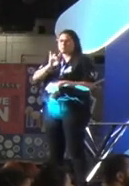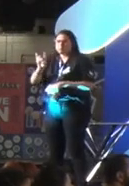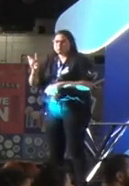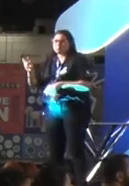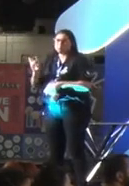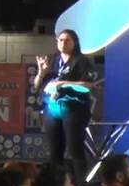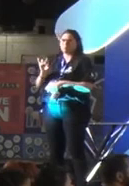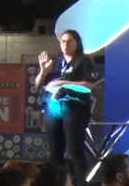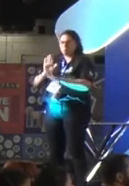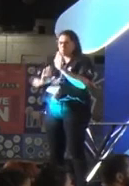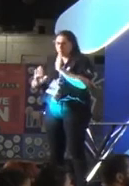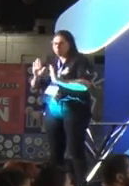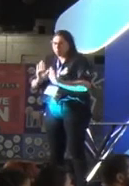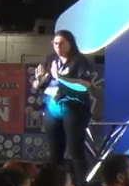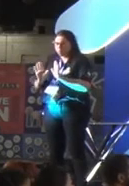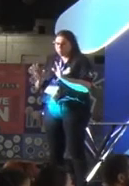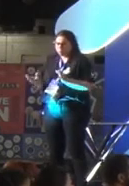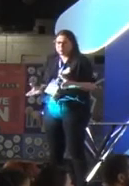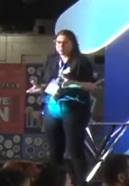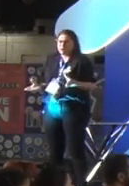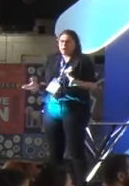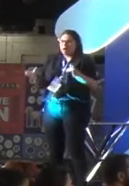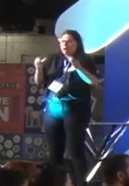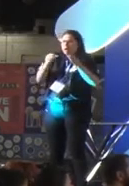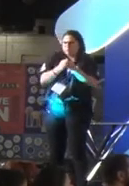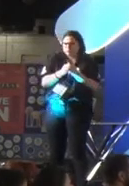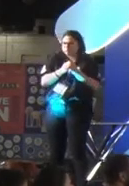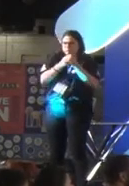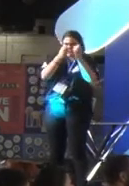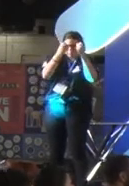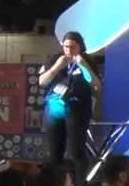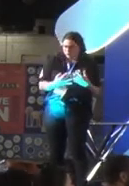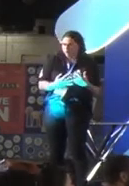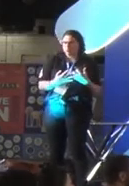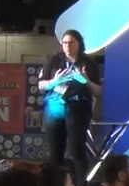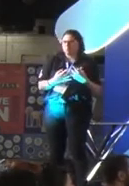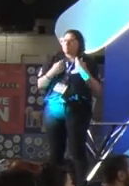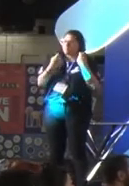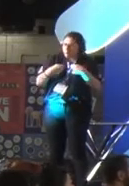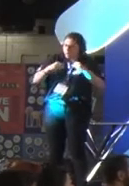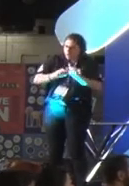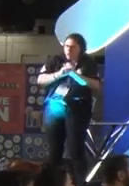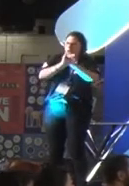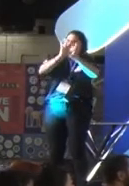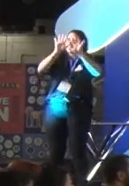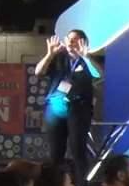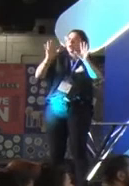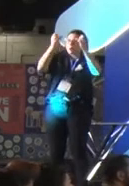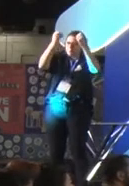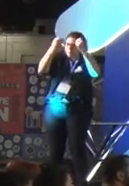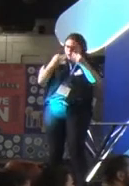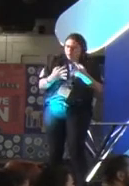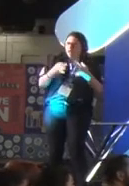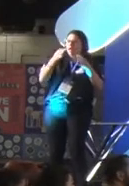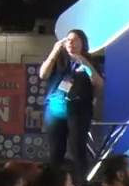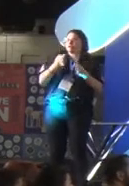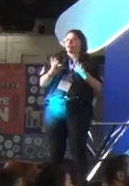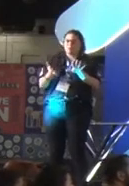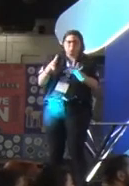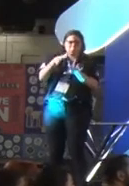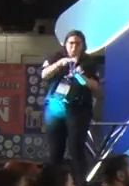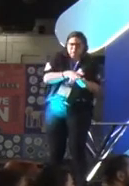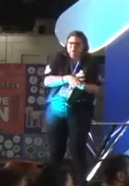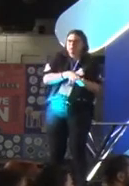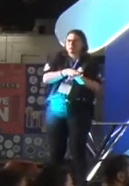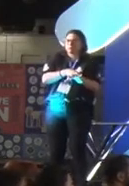oversimplification. Clarity, for me, is about accessibility, it's about inclusivity, it's about saying we can